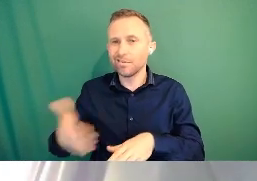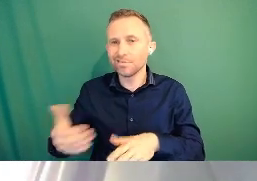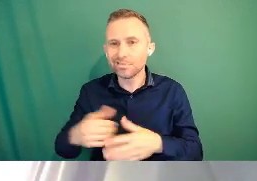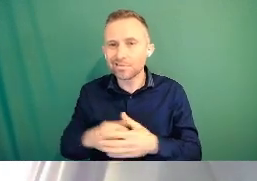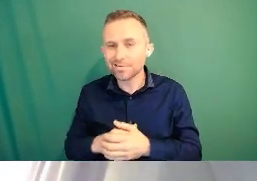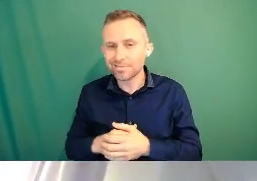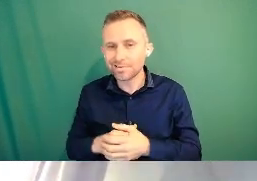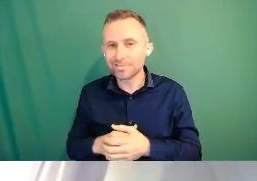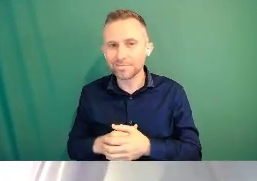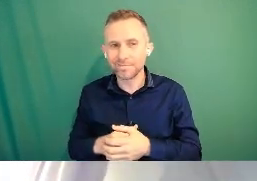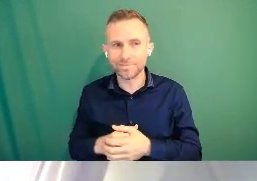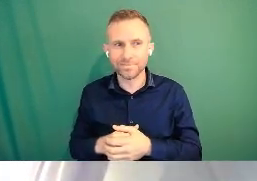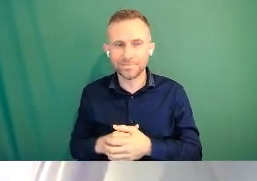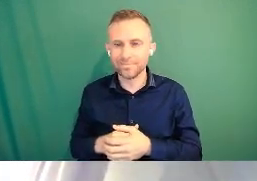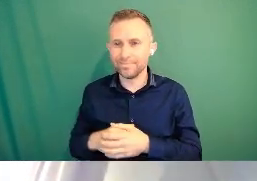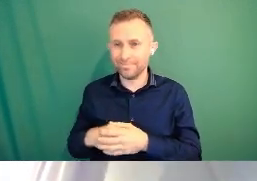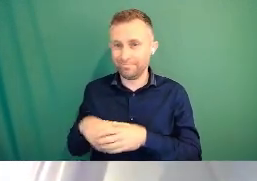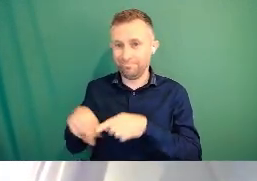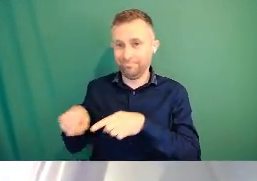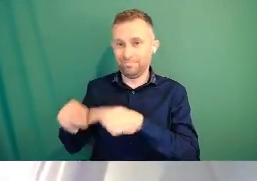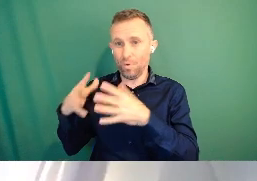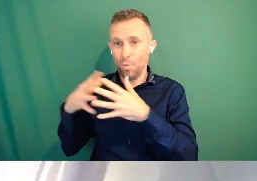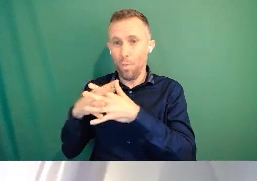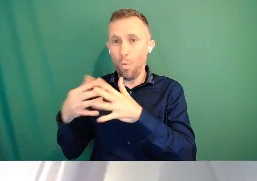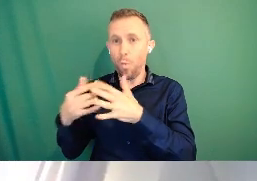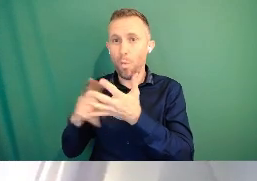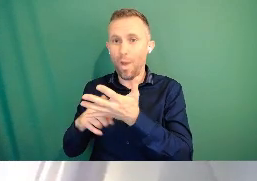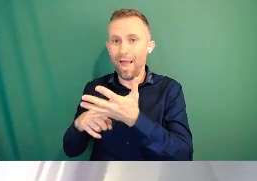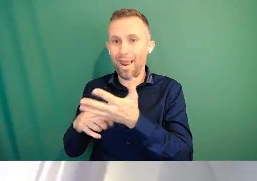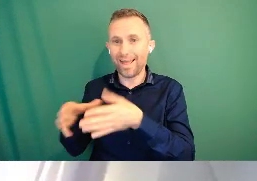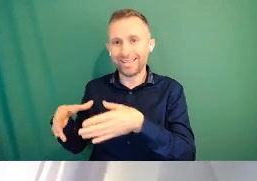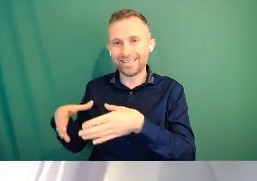But it wasn't just the building of the tower that